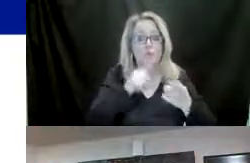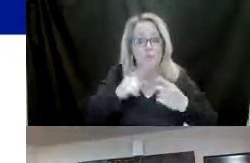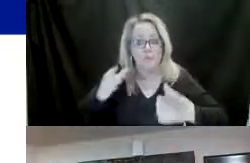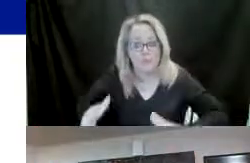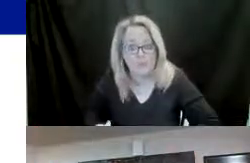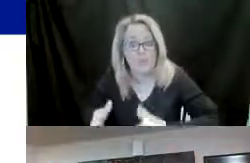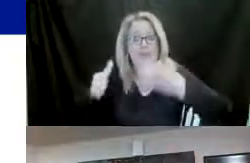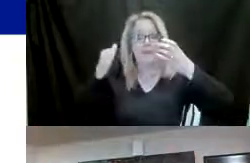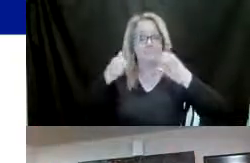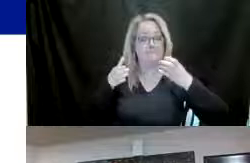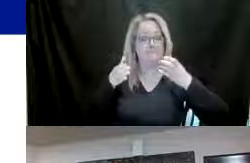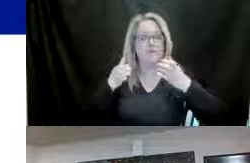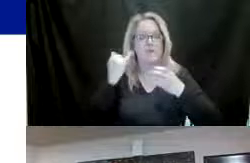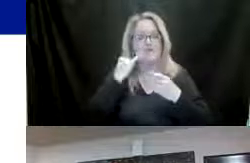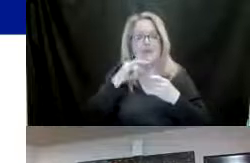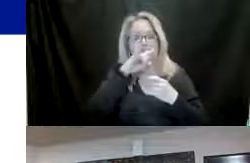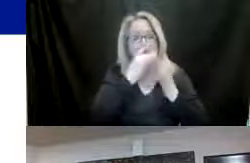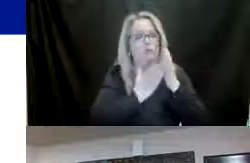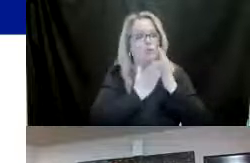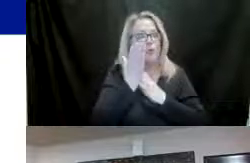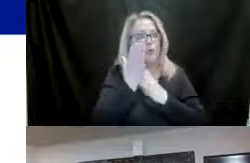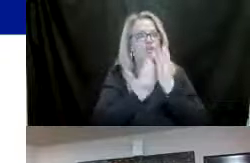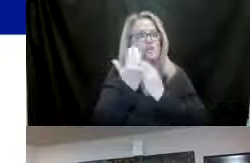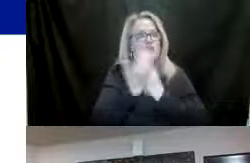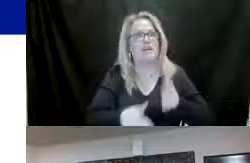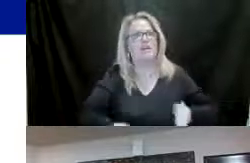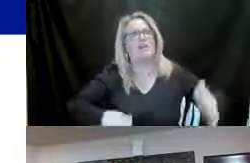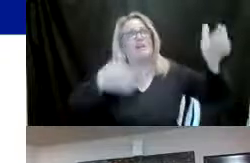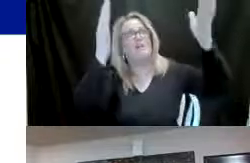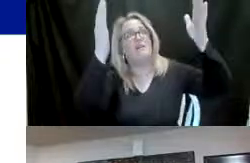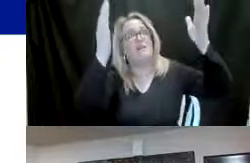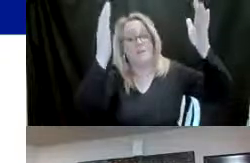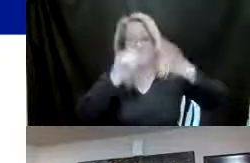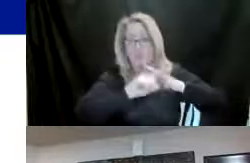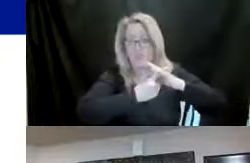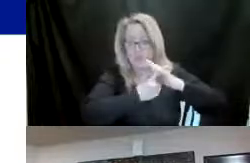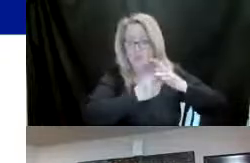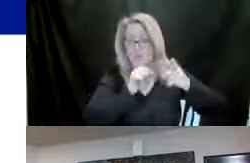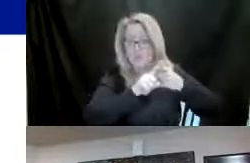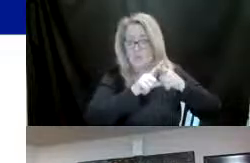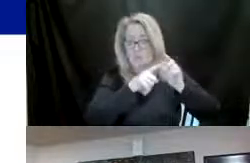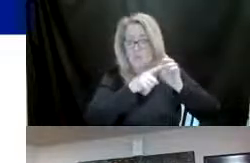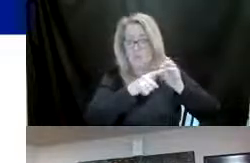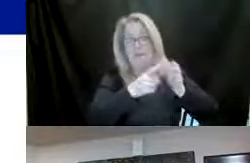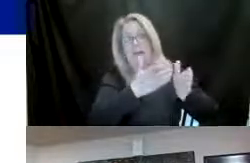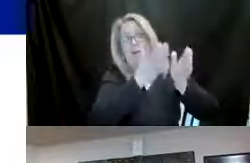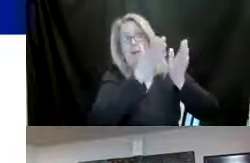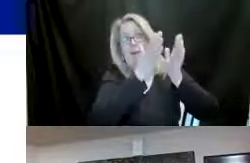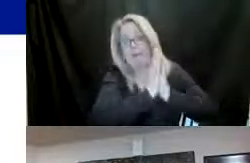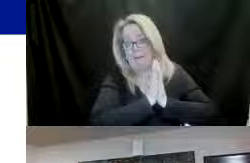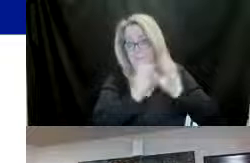the child is starting to, either through gestures or whatever they're using, starting to initiate a request or starting to